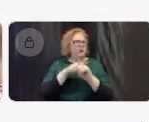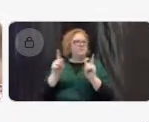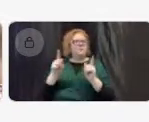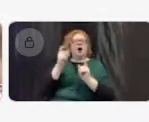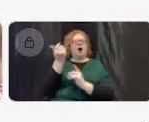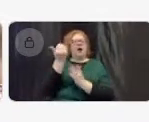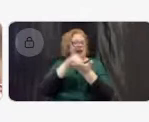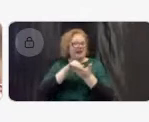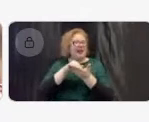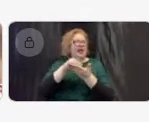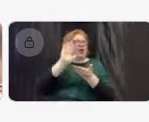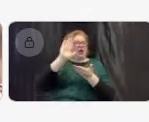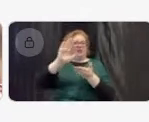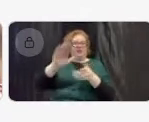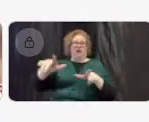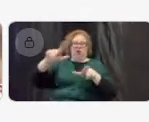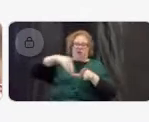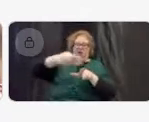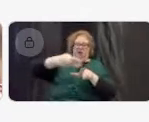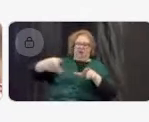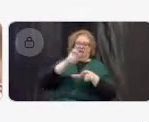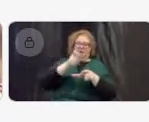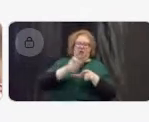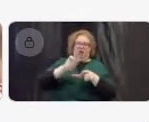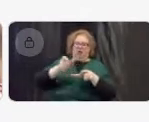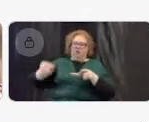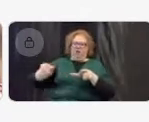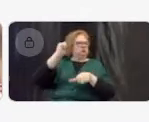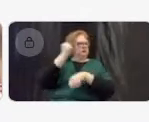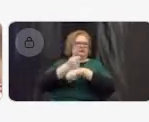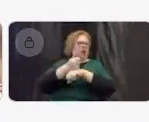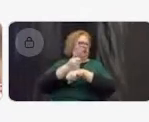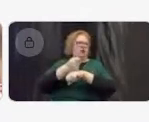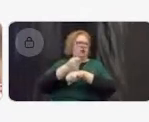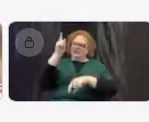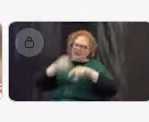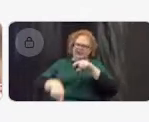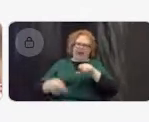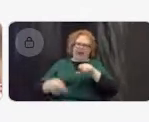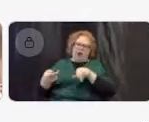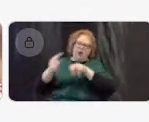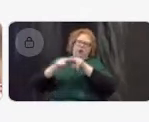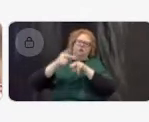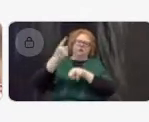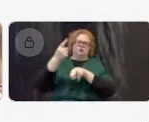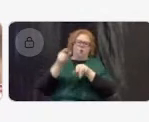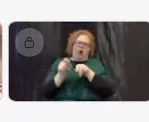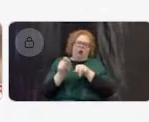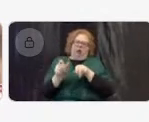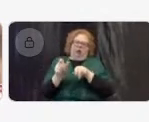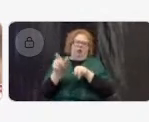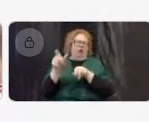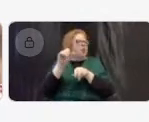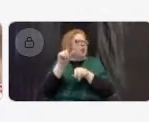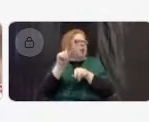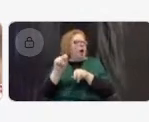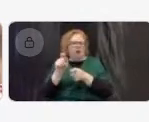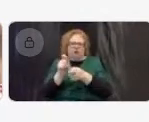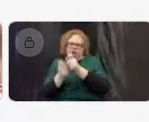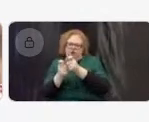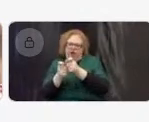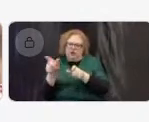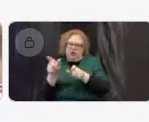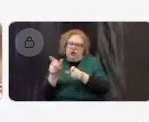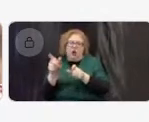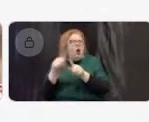So whatever the lots are set, that lot number is what it is. But if they make changes that may reduce the lots, right, and that's fine,